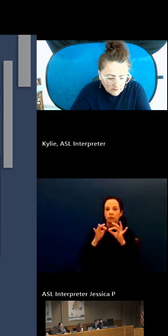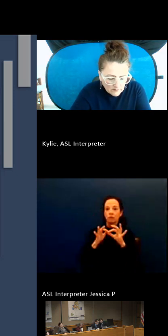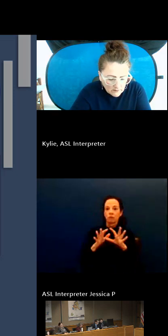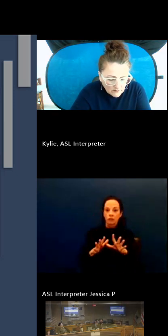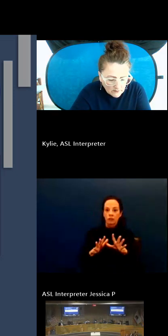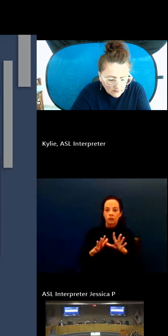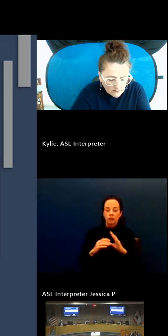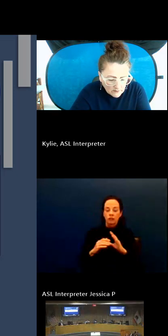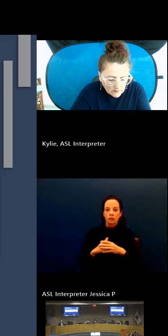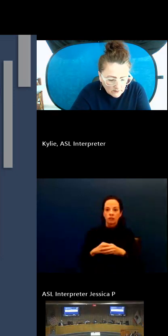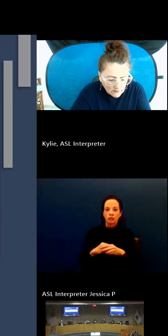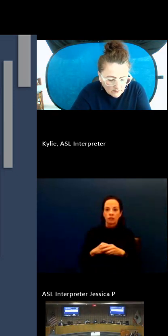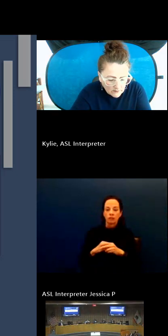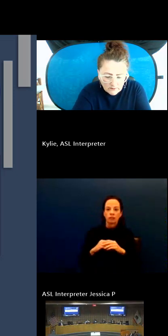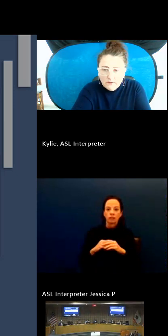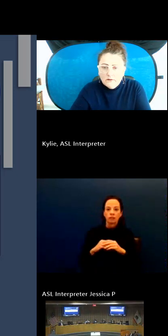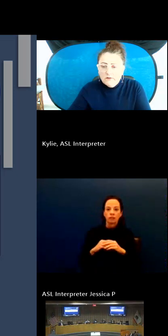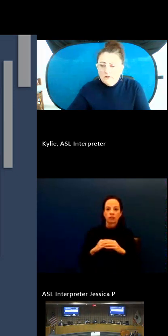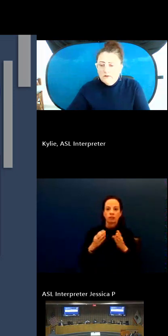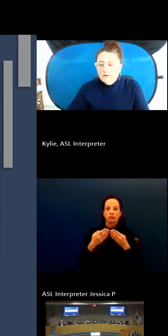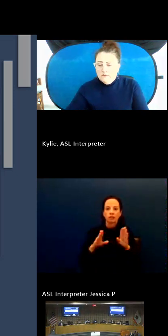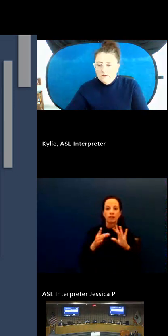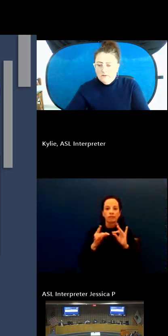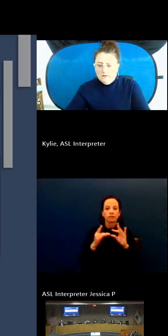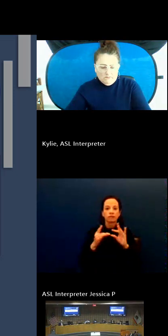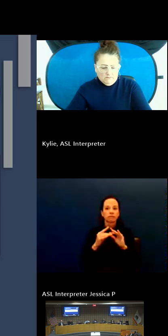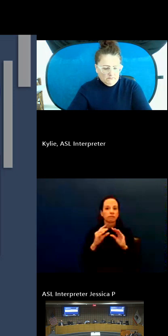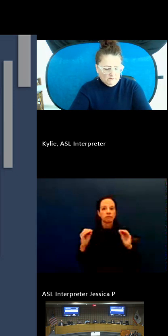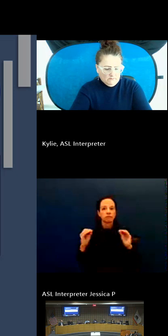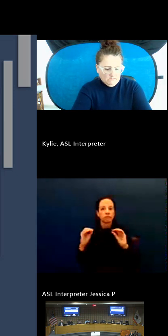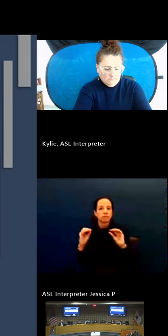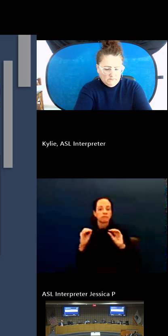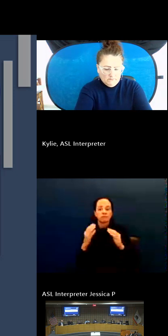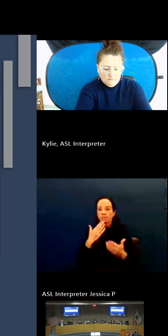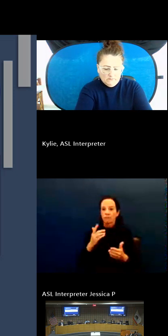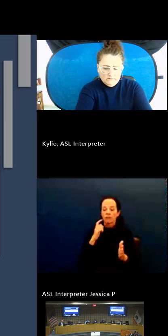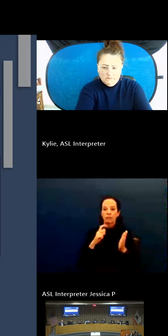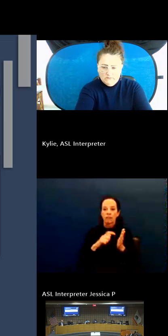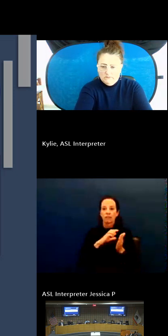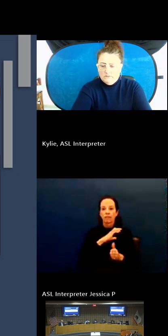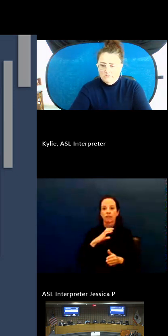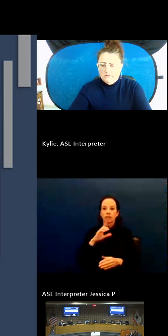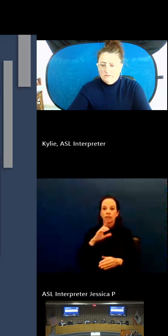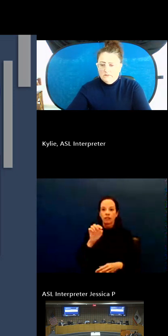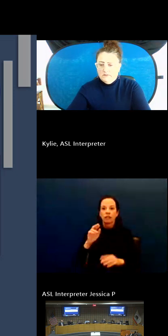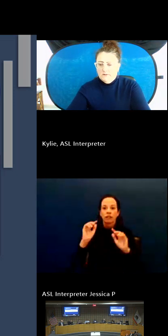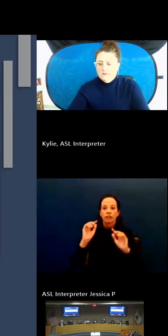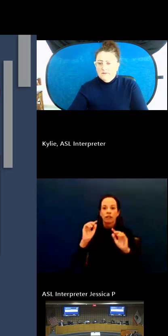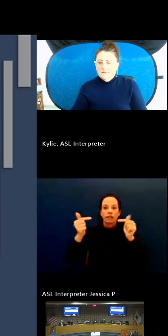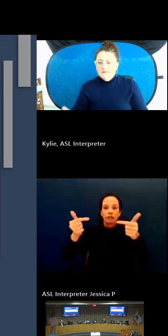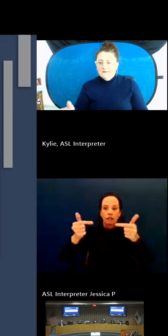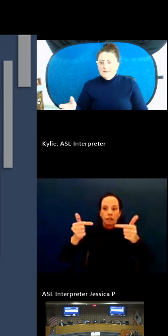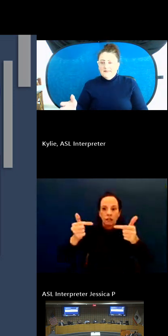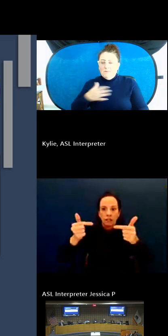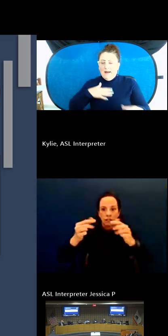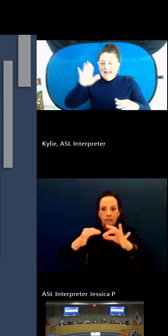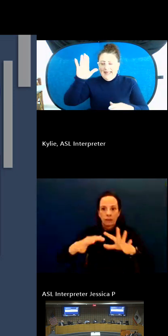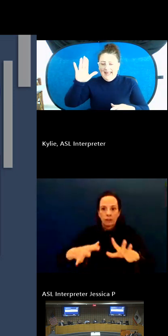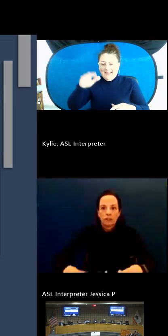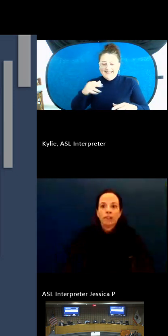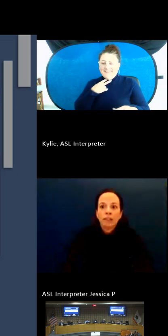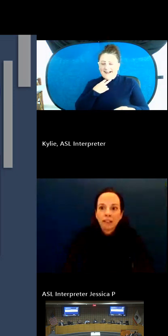go to public comment first. There is no public comment. Thank you. Great, thank you. I'd like to recognize Commissioner Eager. Thank you. And I'll